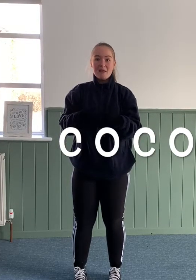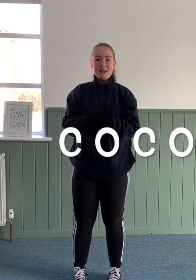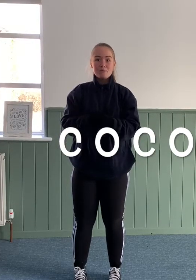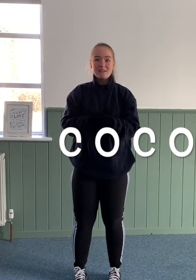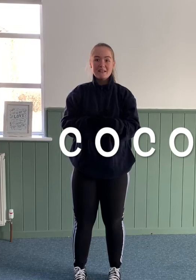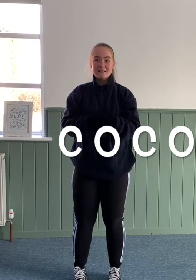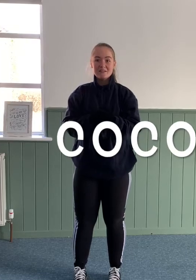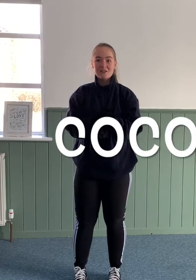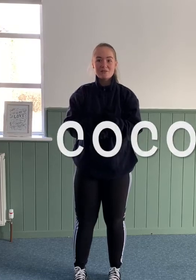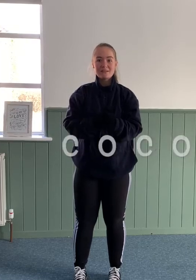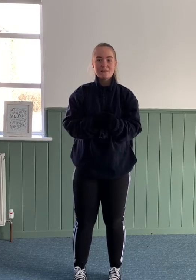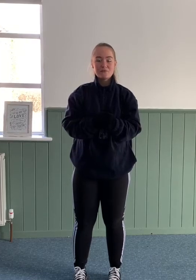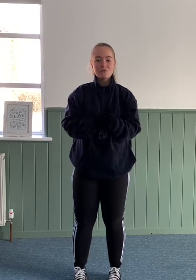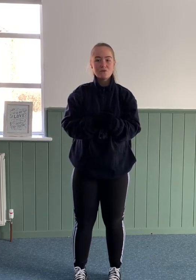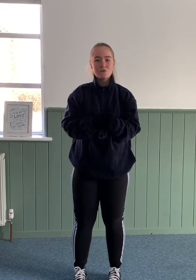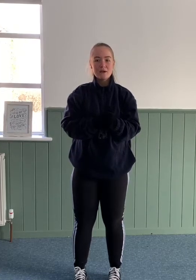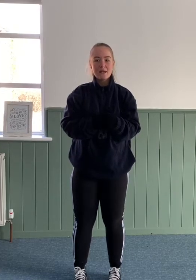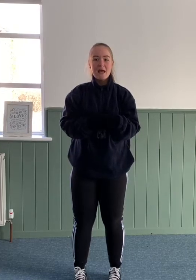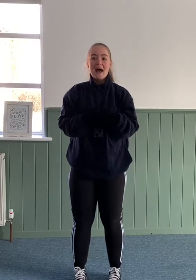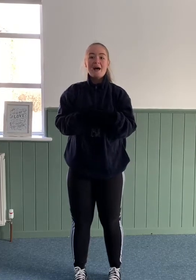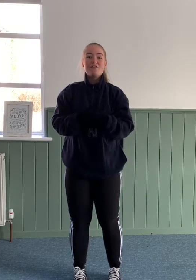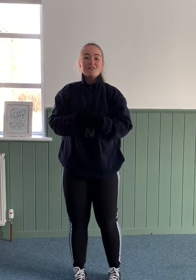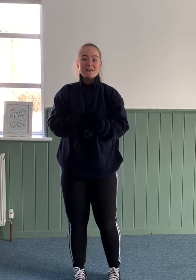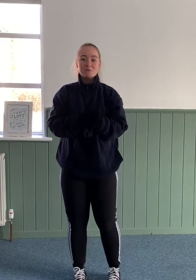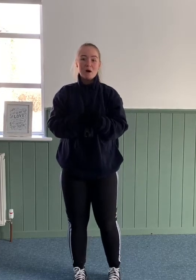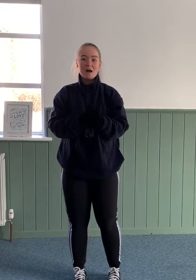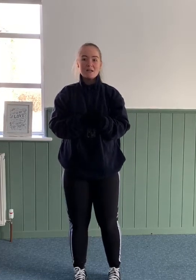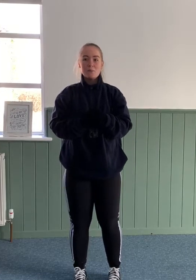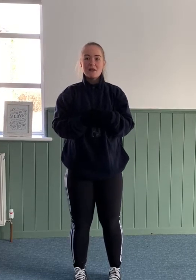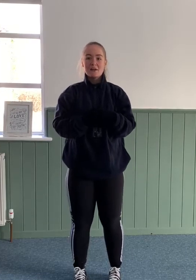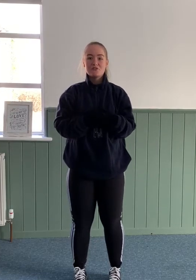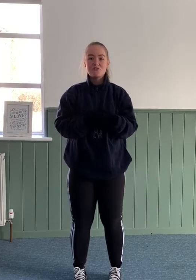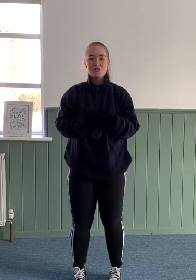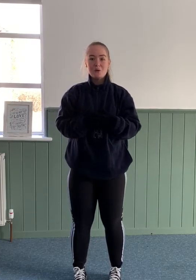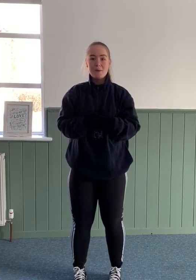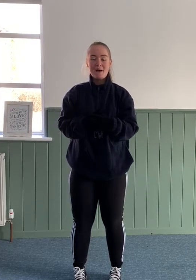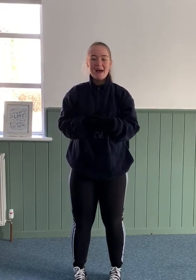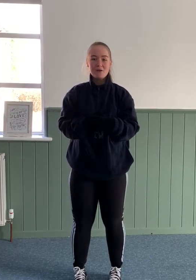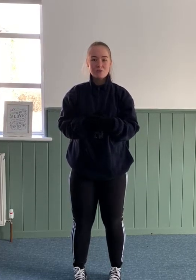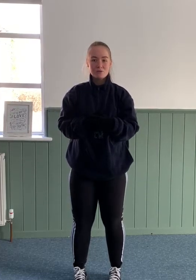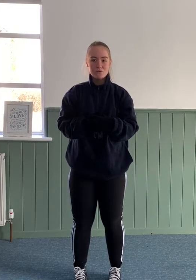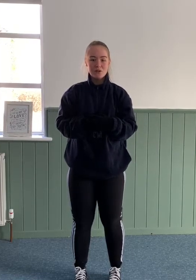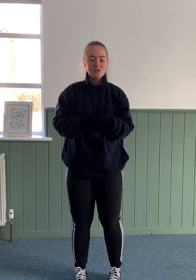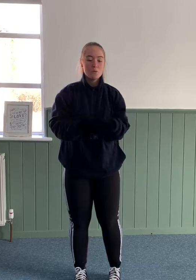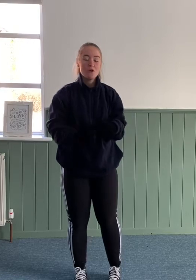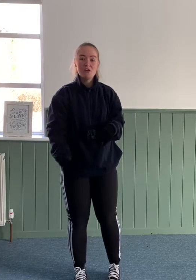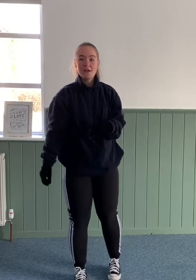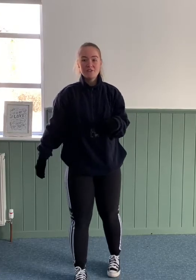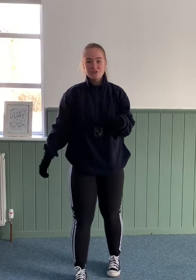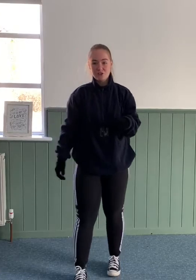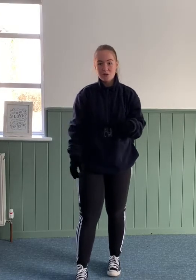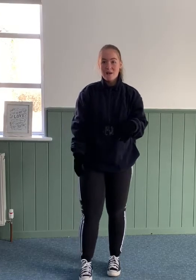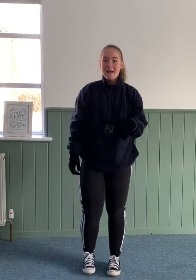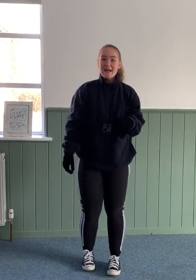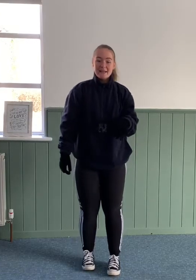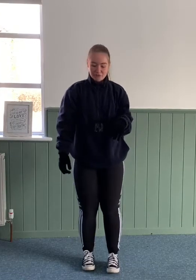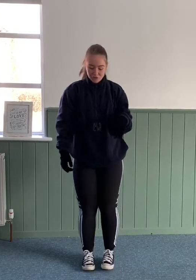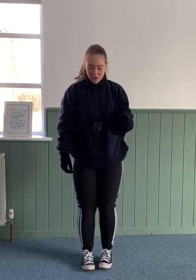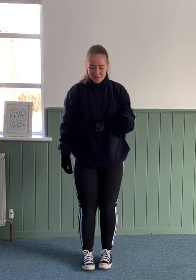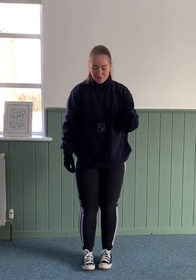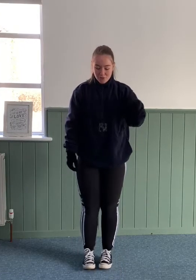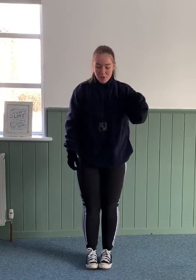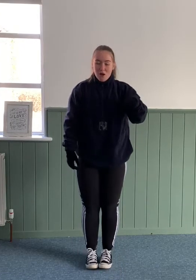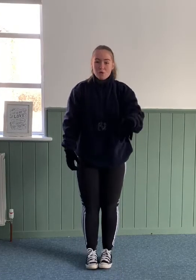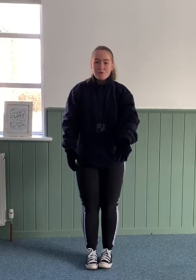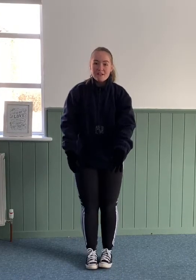and be able to listen to the rest of the story. And for this word, we're going to do a bear crawl. So what you're going to do is you're